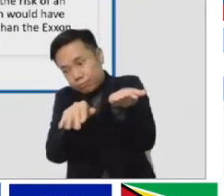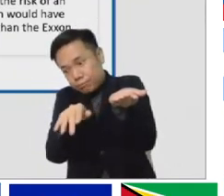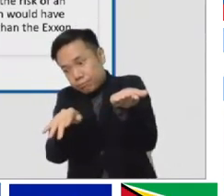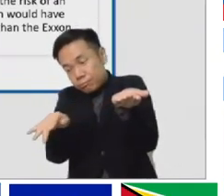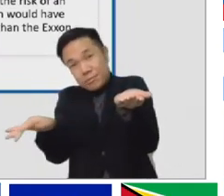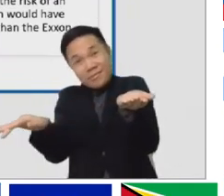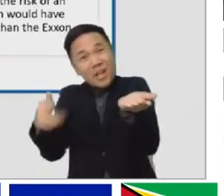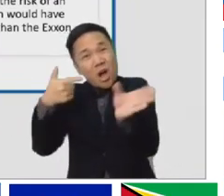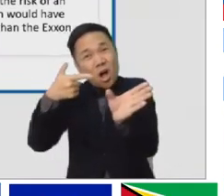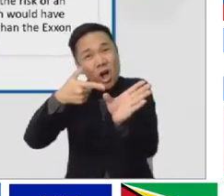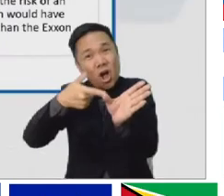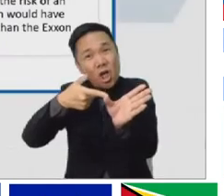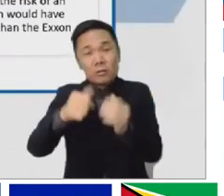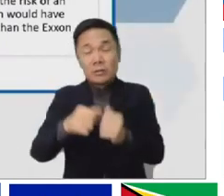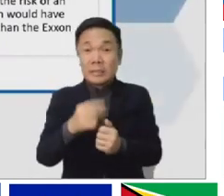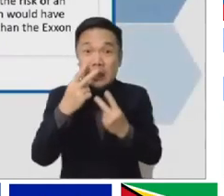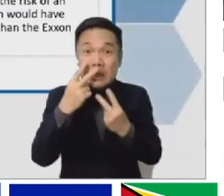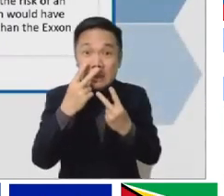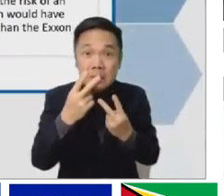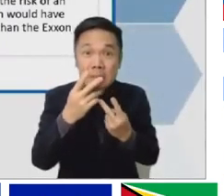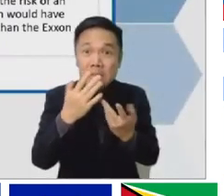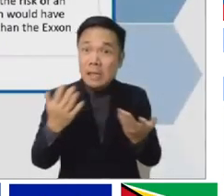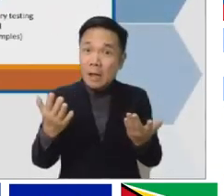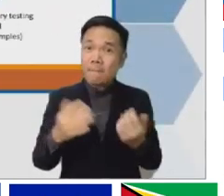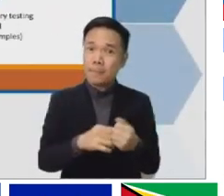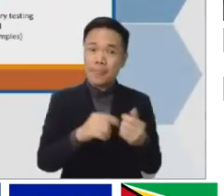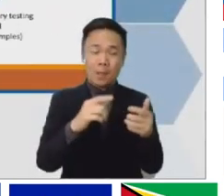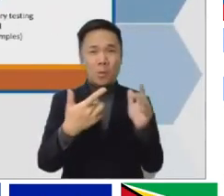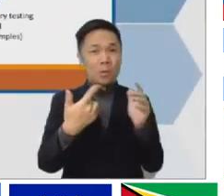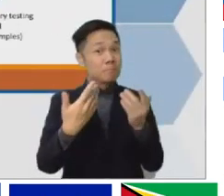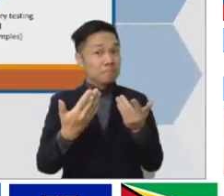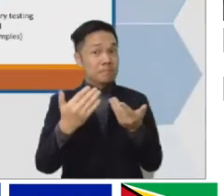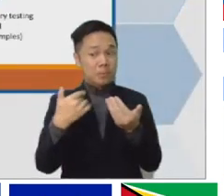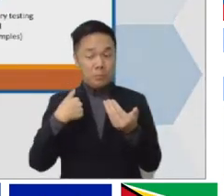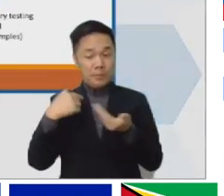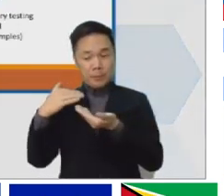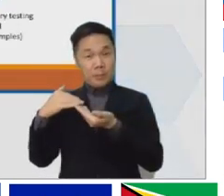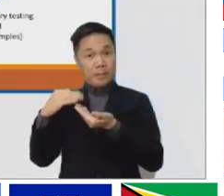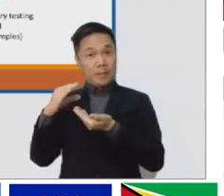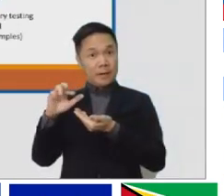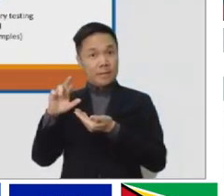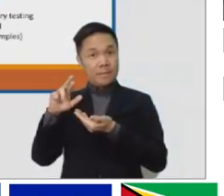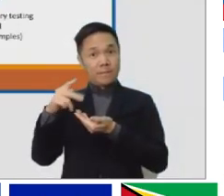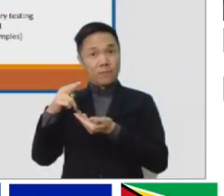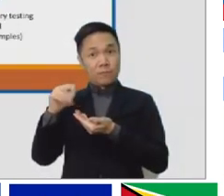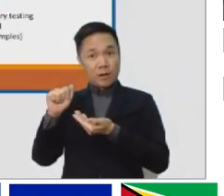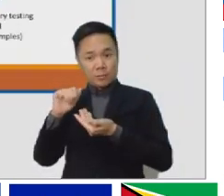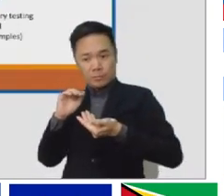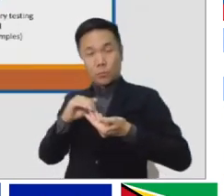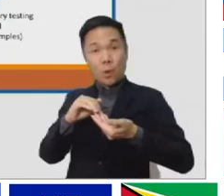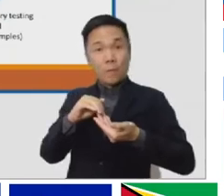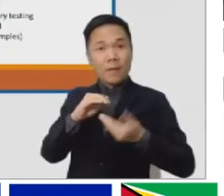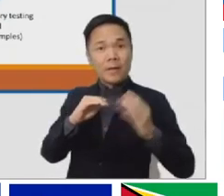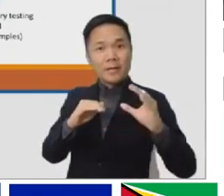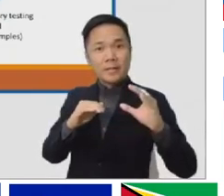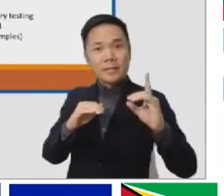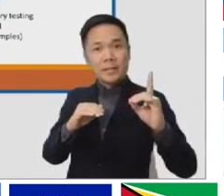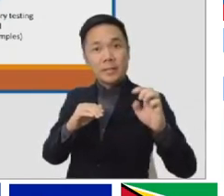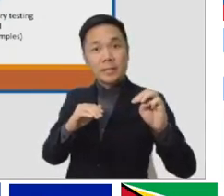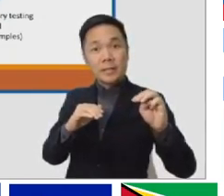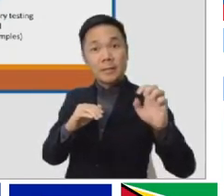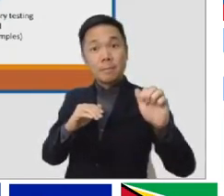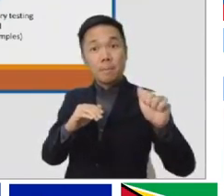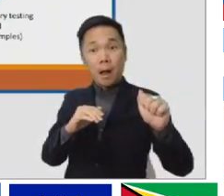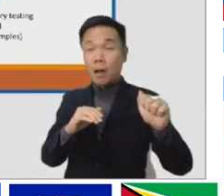why we work so closely with SEDEMA, because at any moment in time, we can have all sorts of